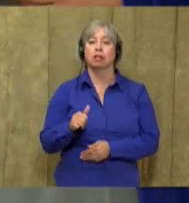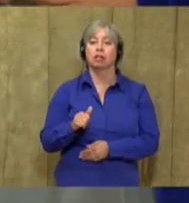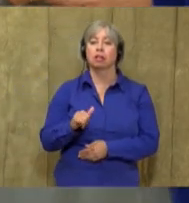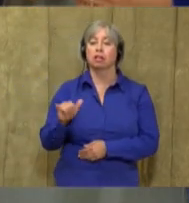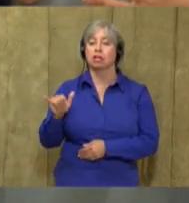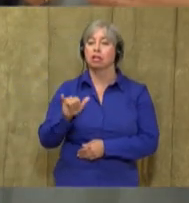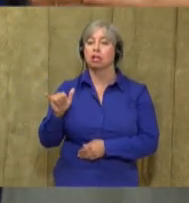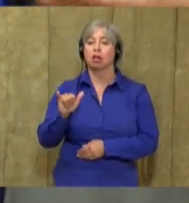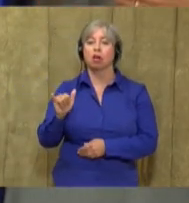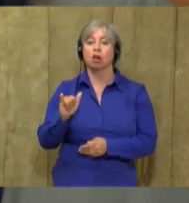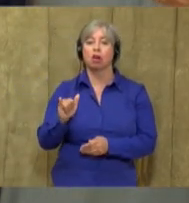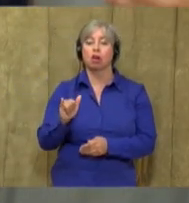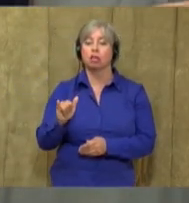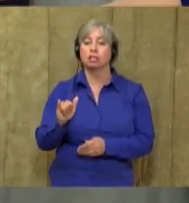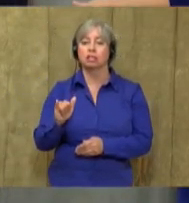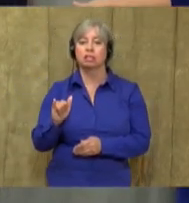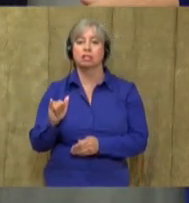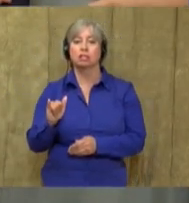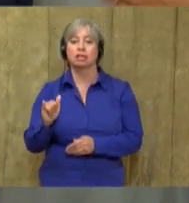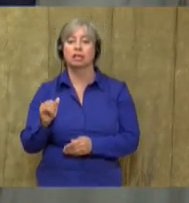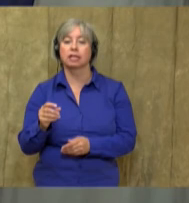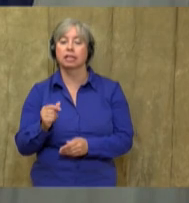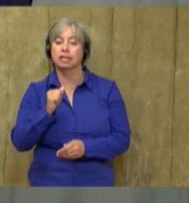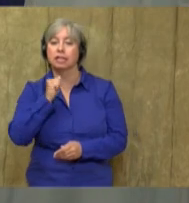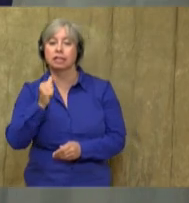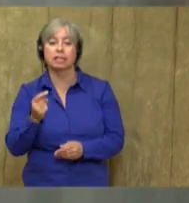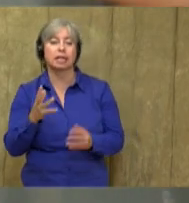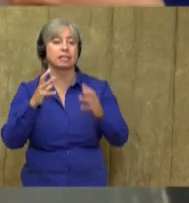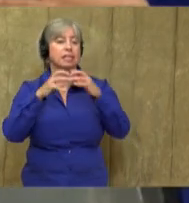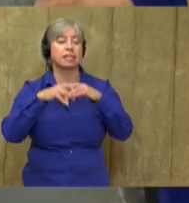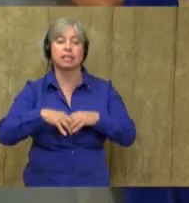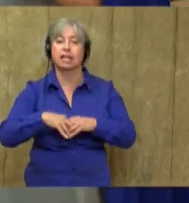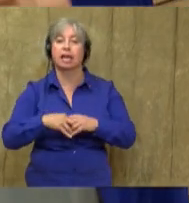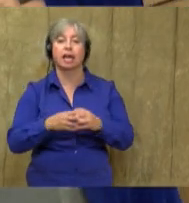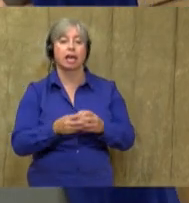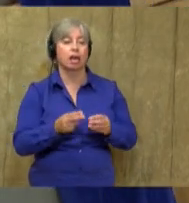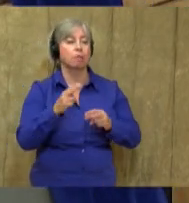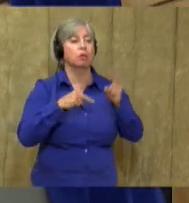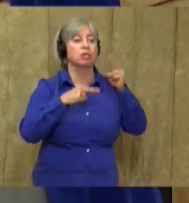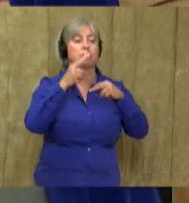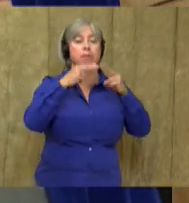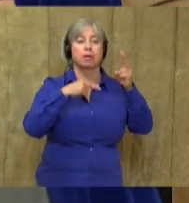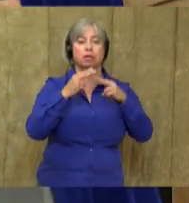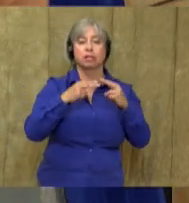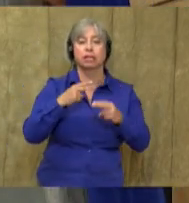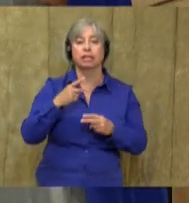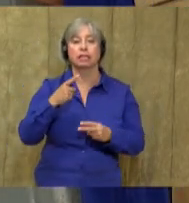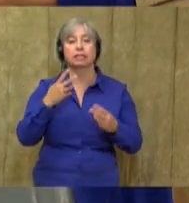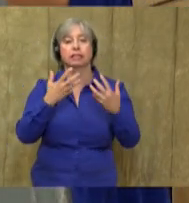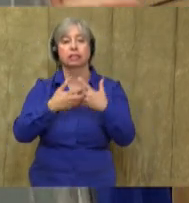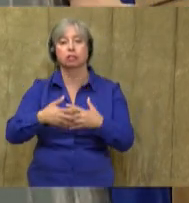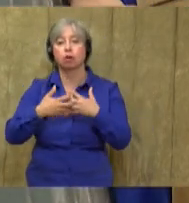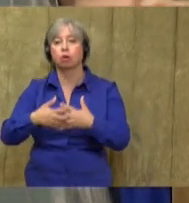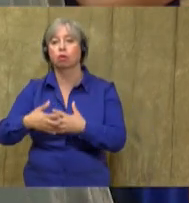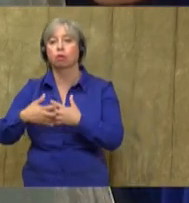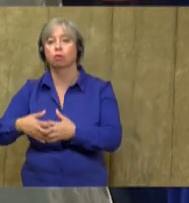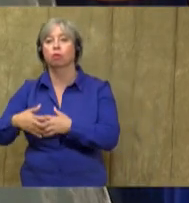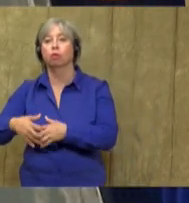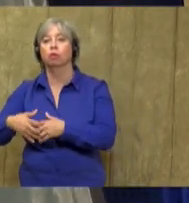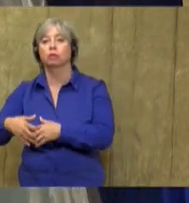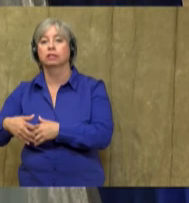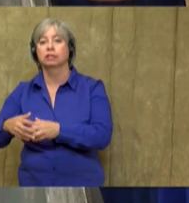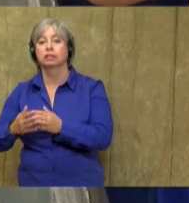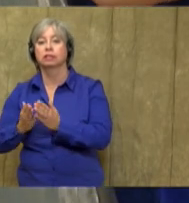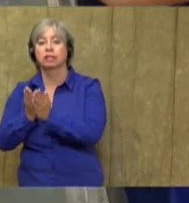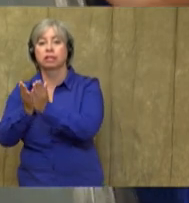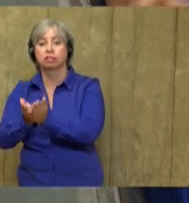going to damage buildings and farmland and machines and gold. All the riches are going to be there. And guess what? Now they can be